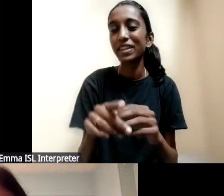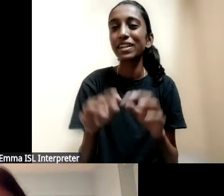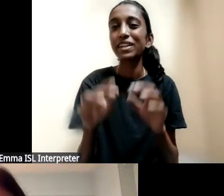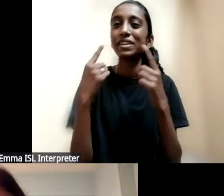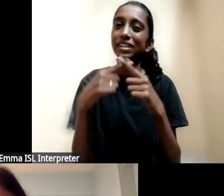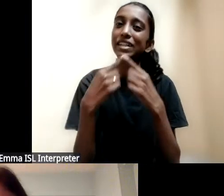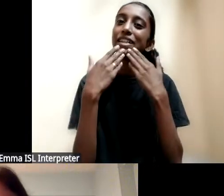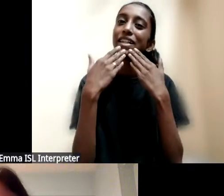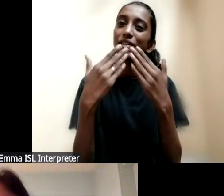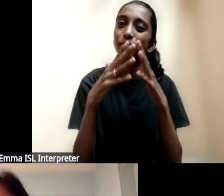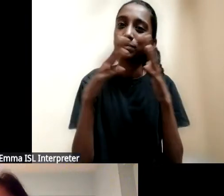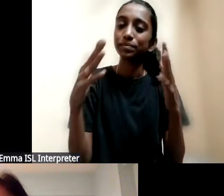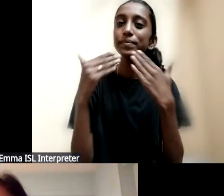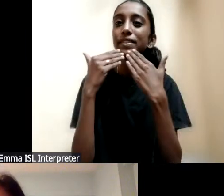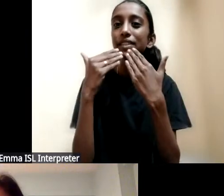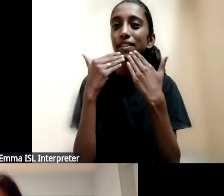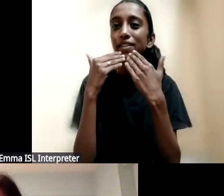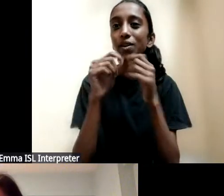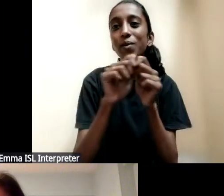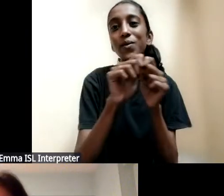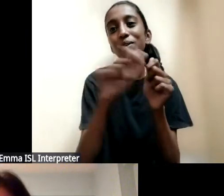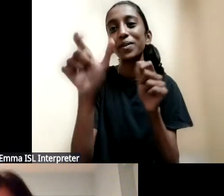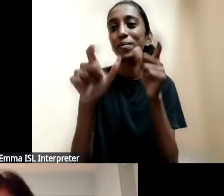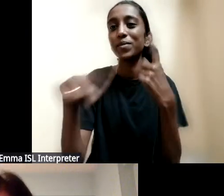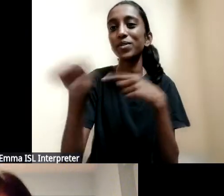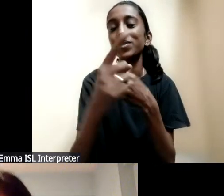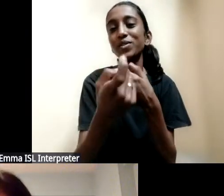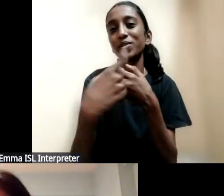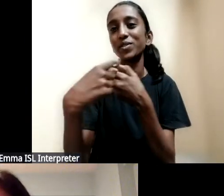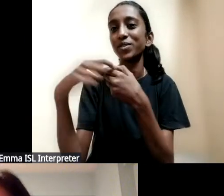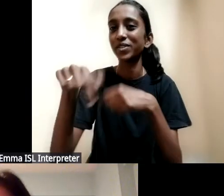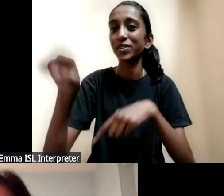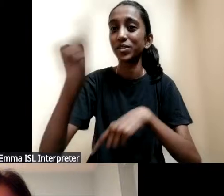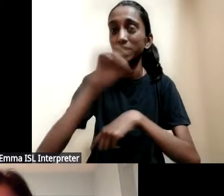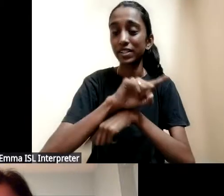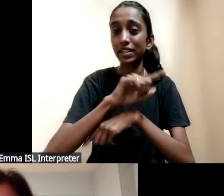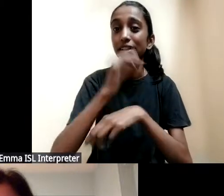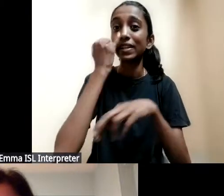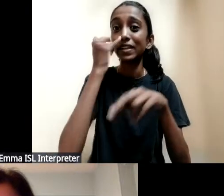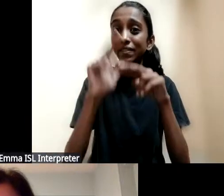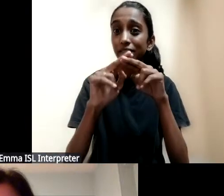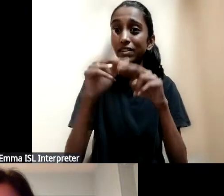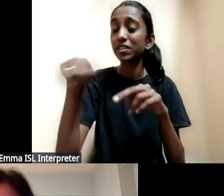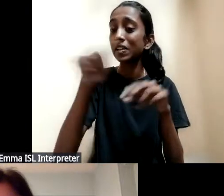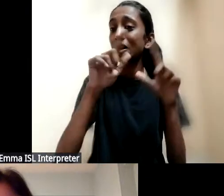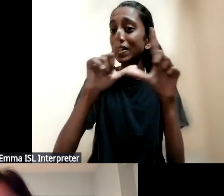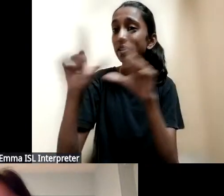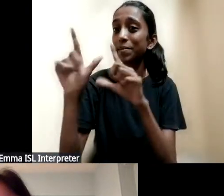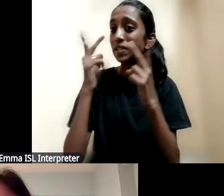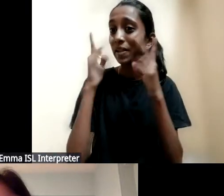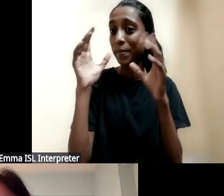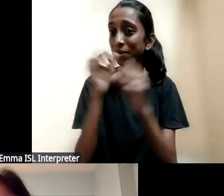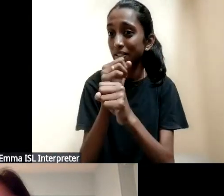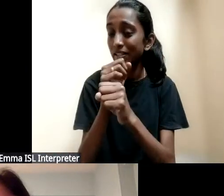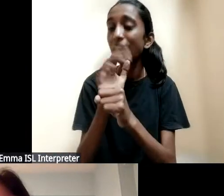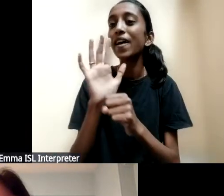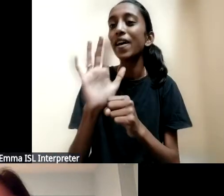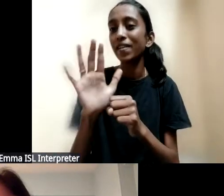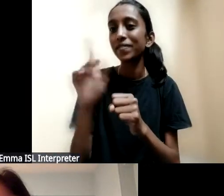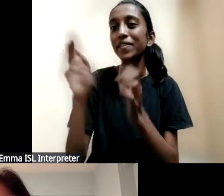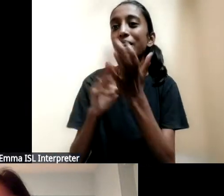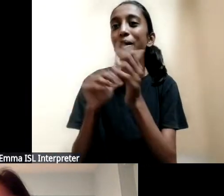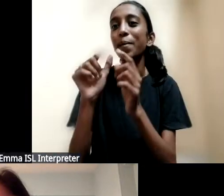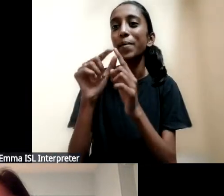And thank you to everyone for joining today. And if you haven't yet seen the exhibition, it's on display at Map